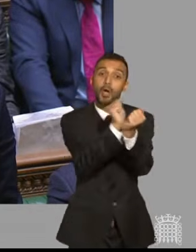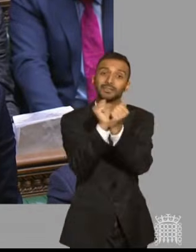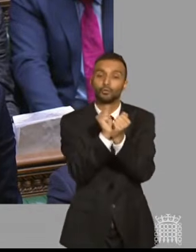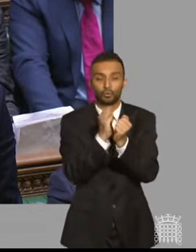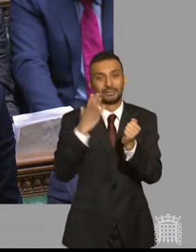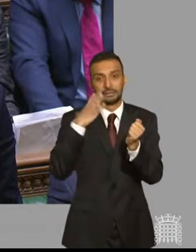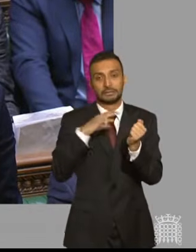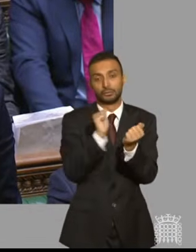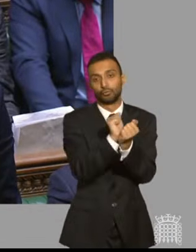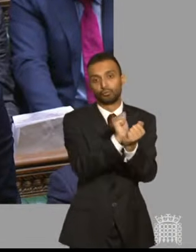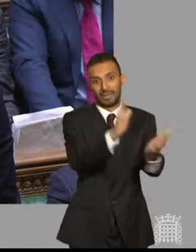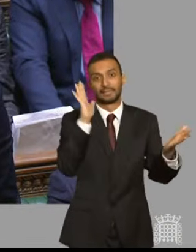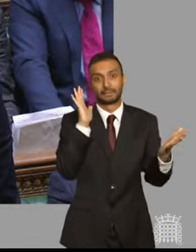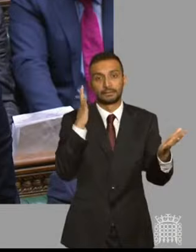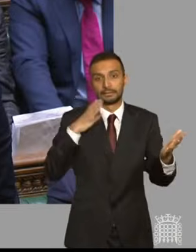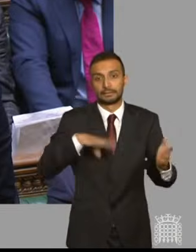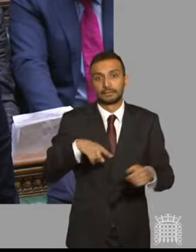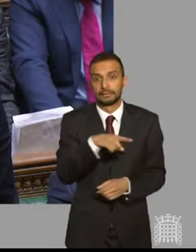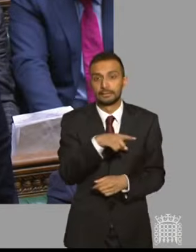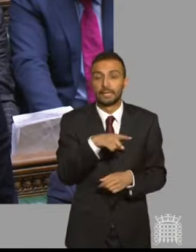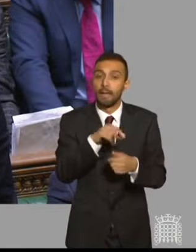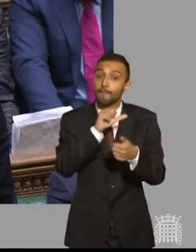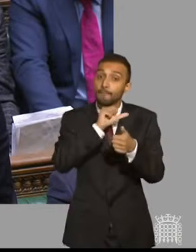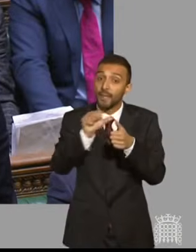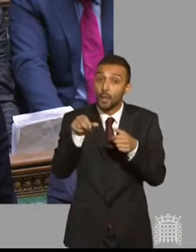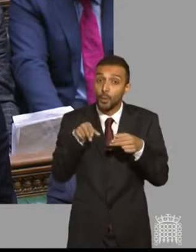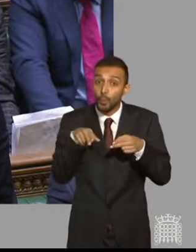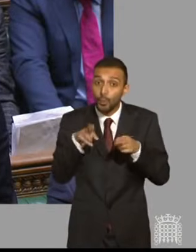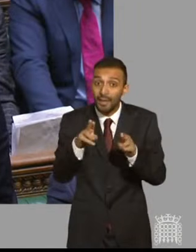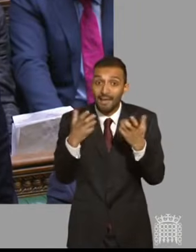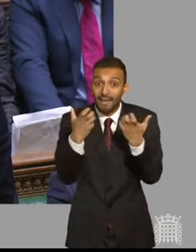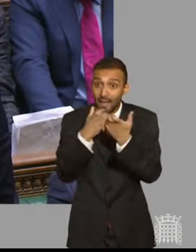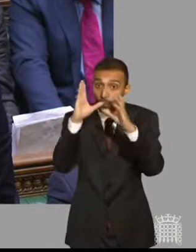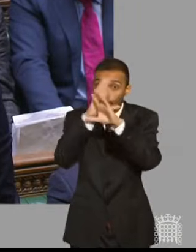united message that we back an immediate